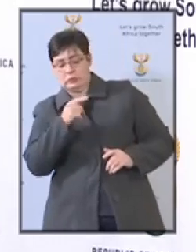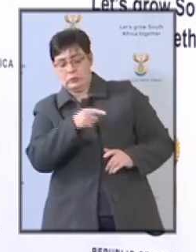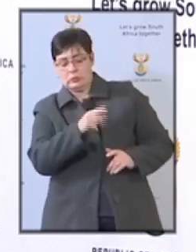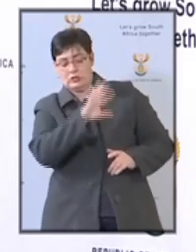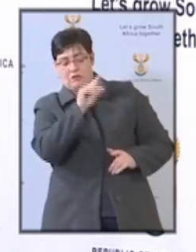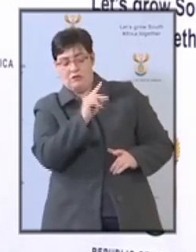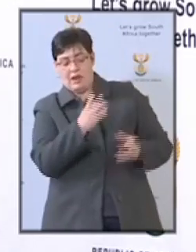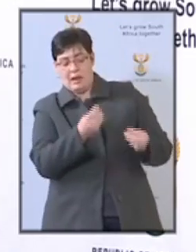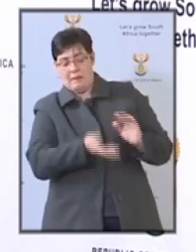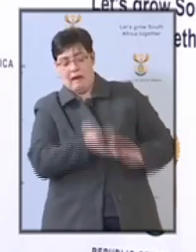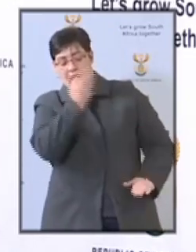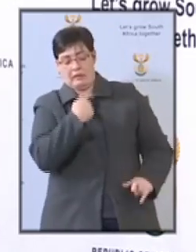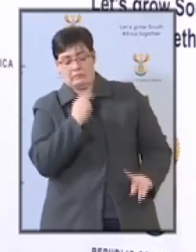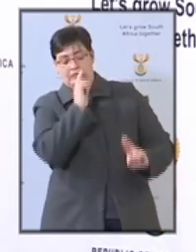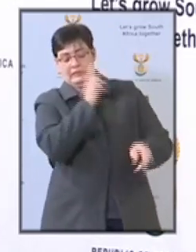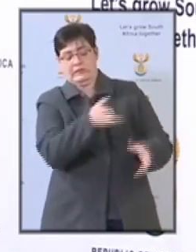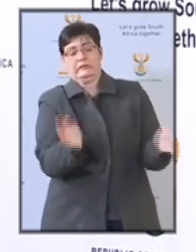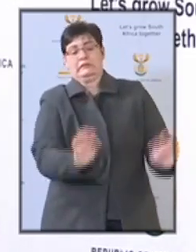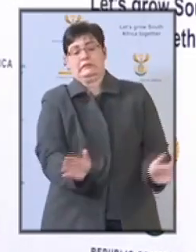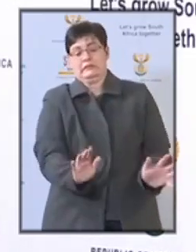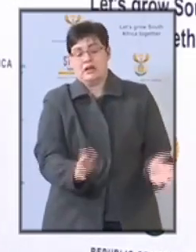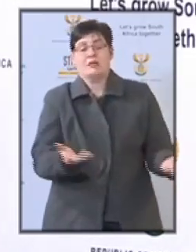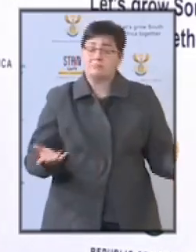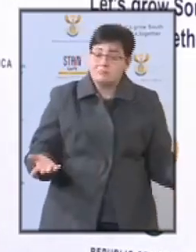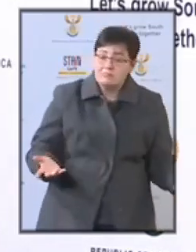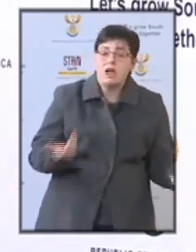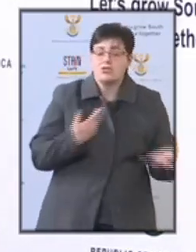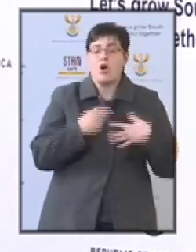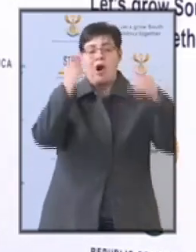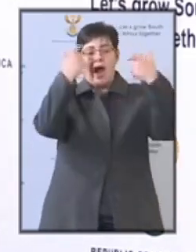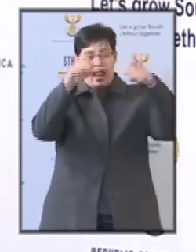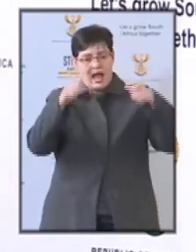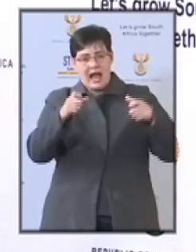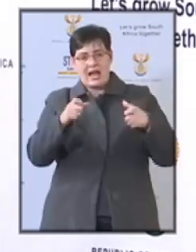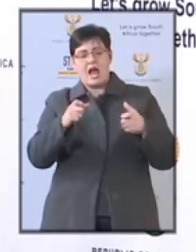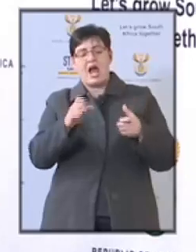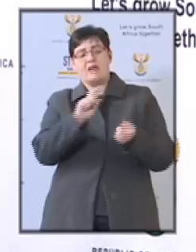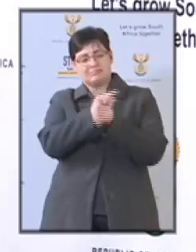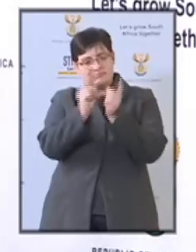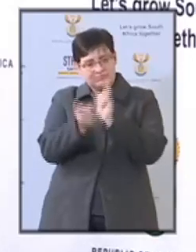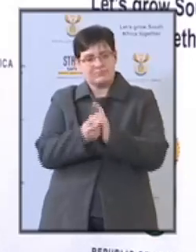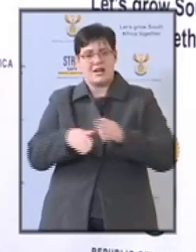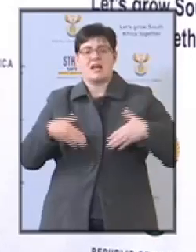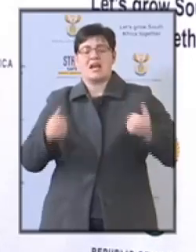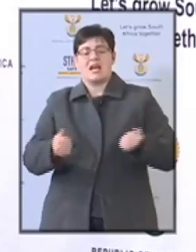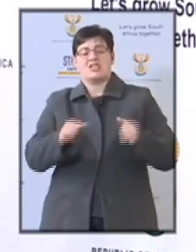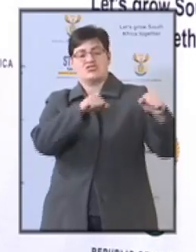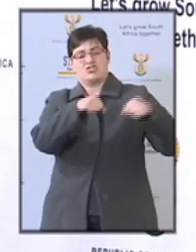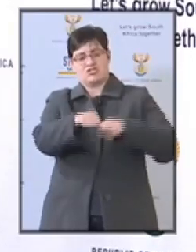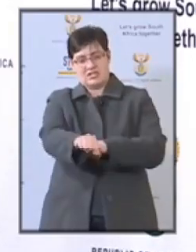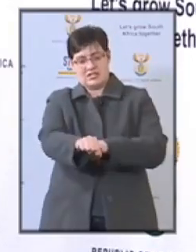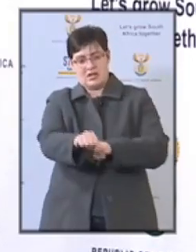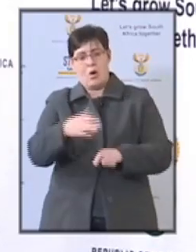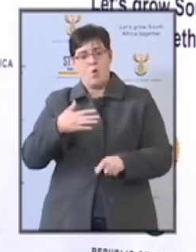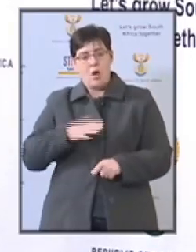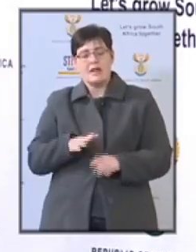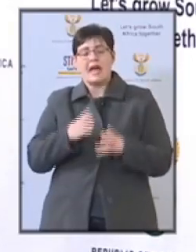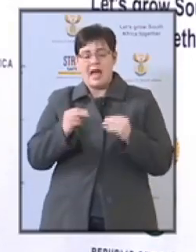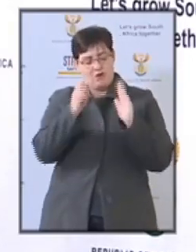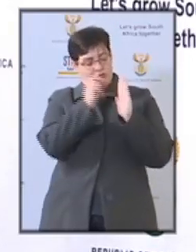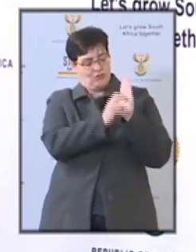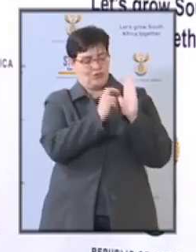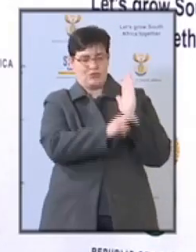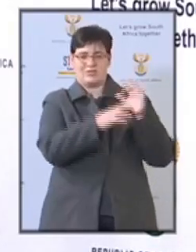why one of the things that we are doing and we are highlighting in our tourism recovery strategies to say, want to put in place norms and